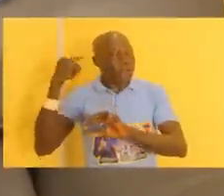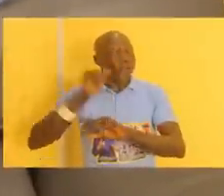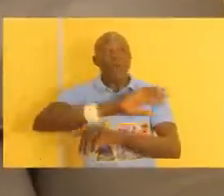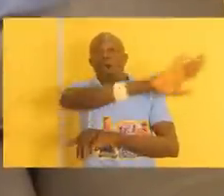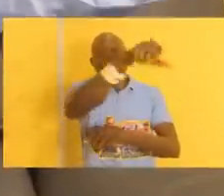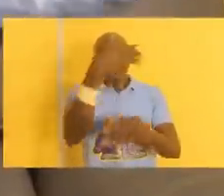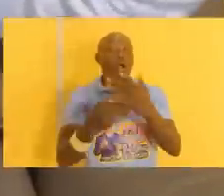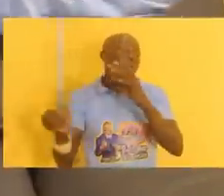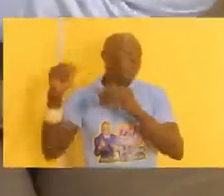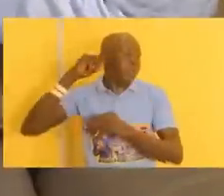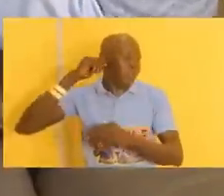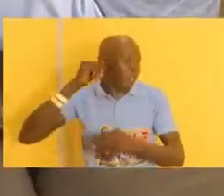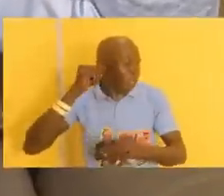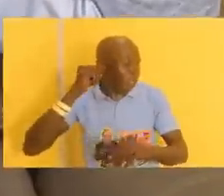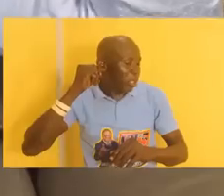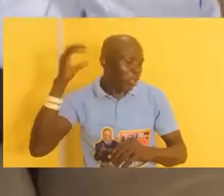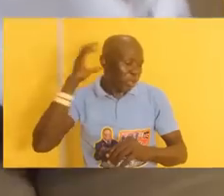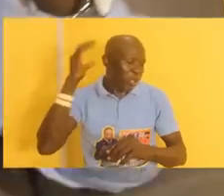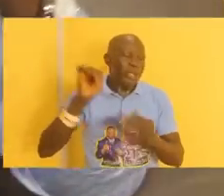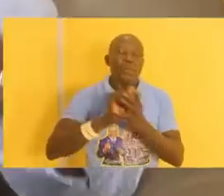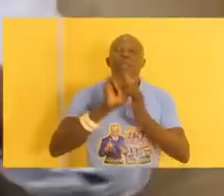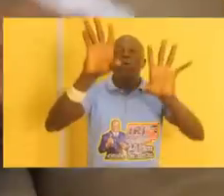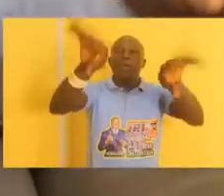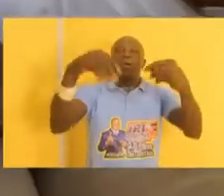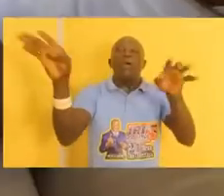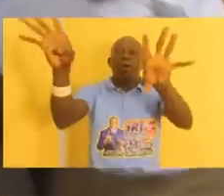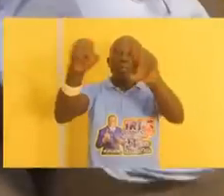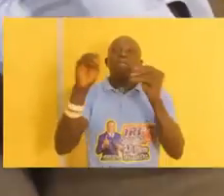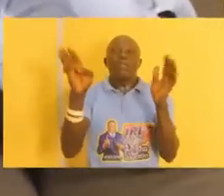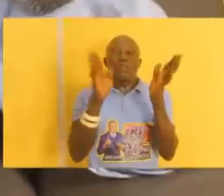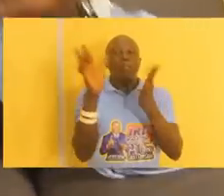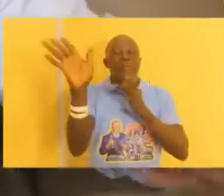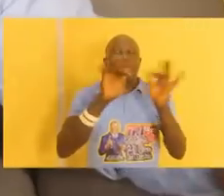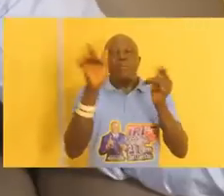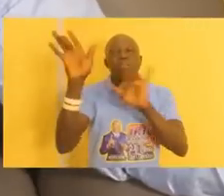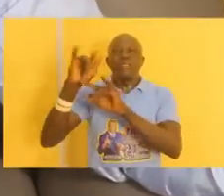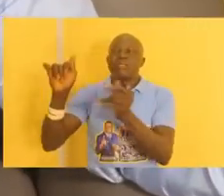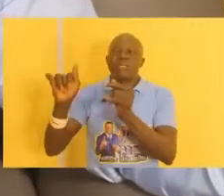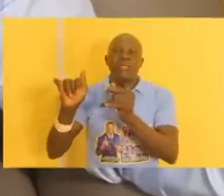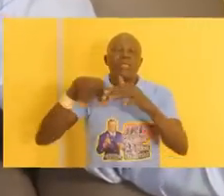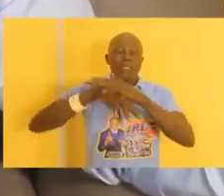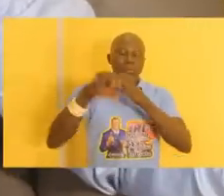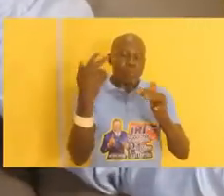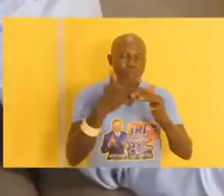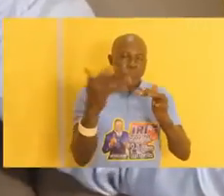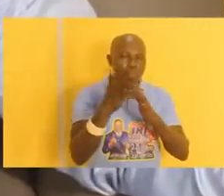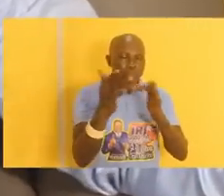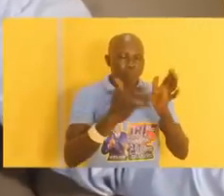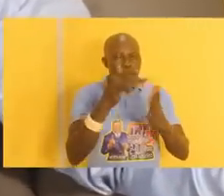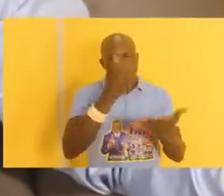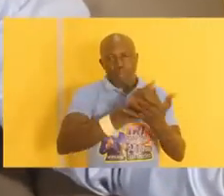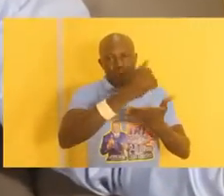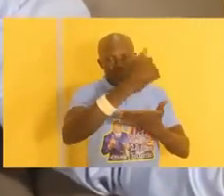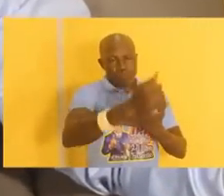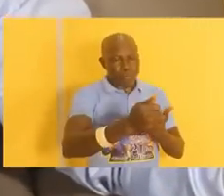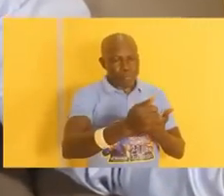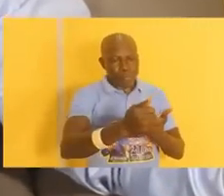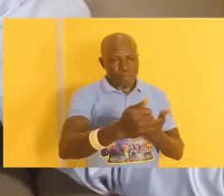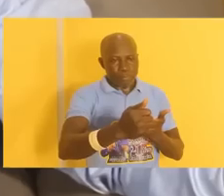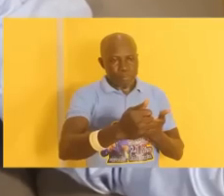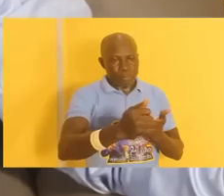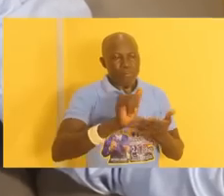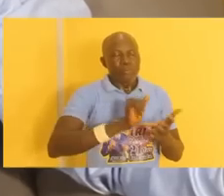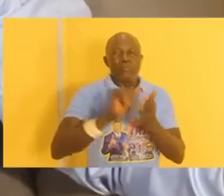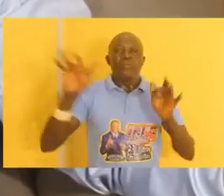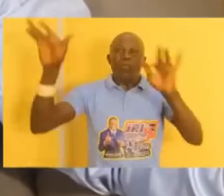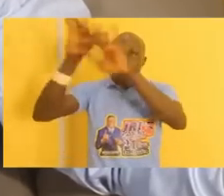Kungo gwe ti to gbome. Every my listeners. Oya, lora anu ba. Amen. Drop the mercy. mercy. In the name of Jesus. Amen. You have called